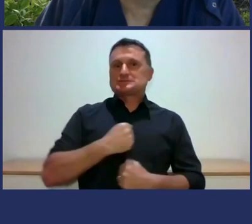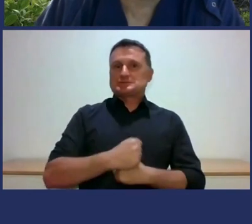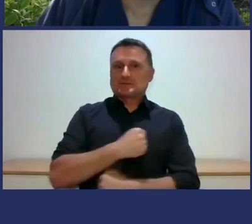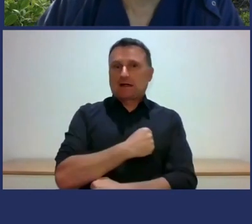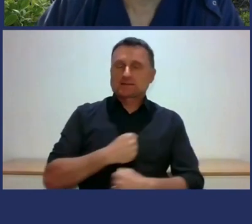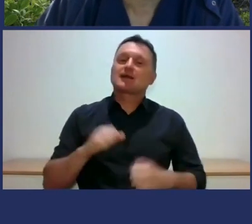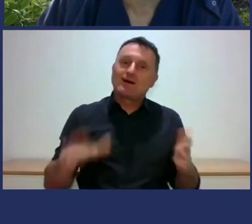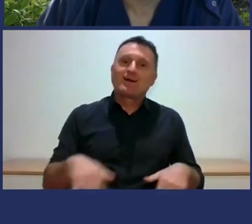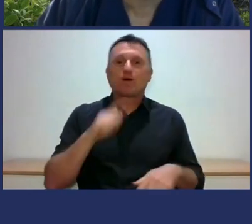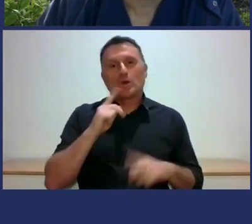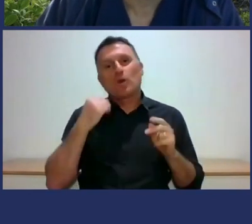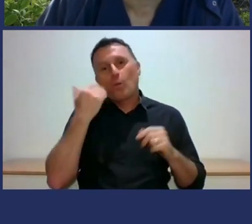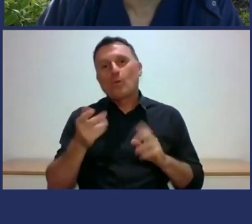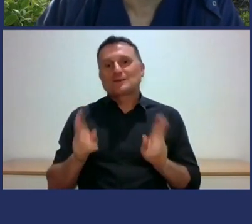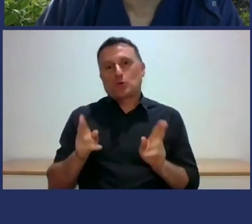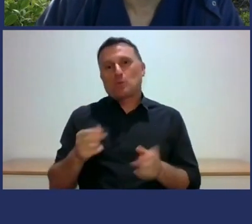you do.